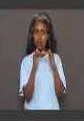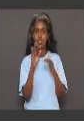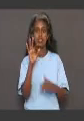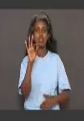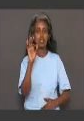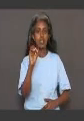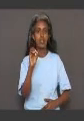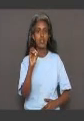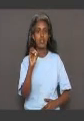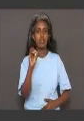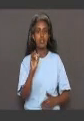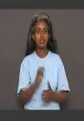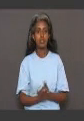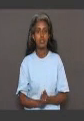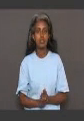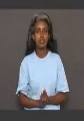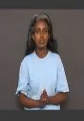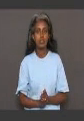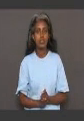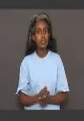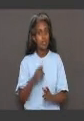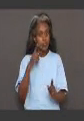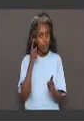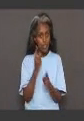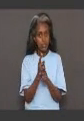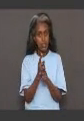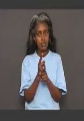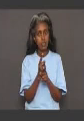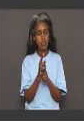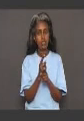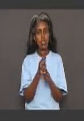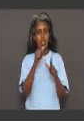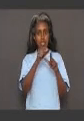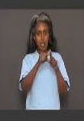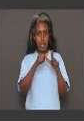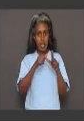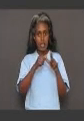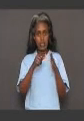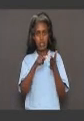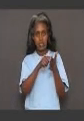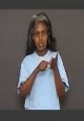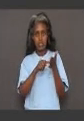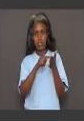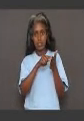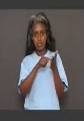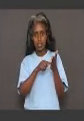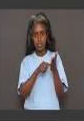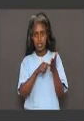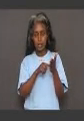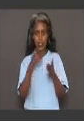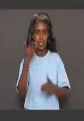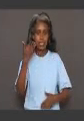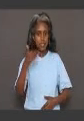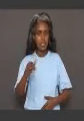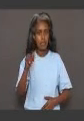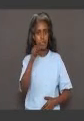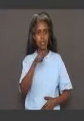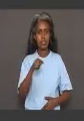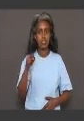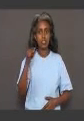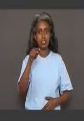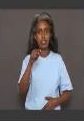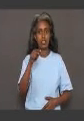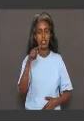90. In fact, an angle inscribed in a semicircle